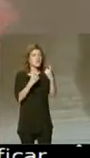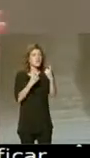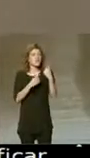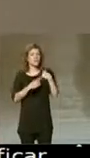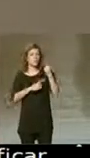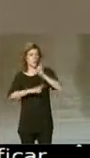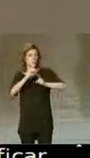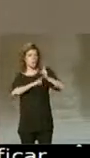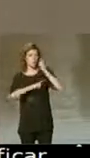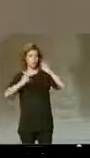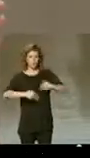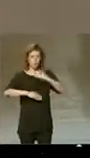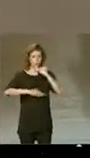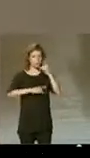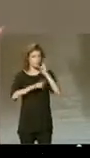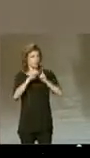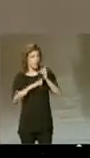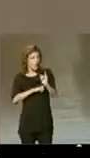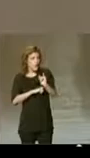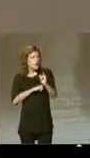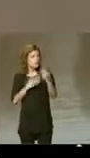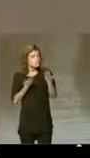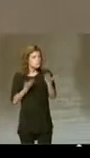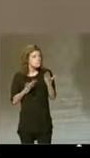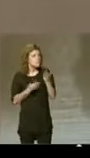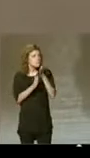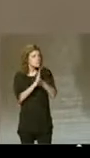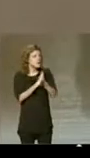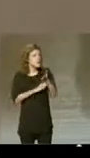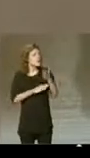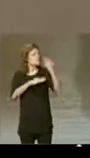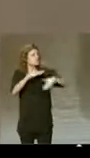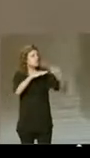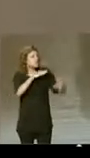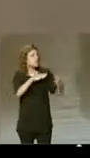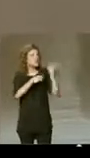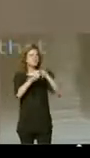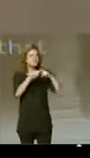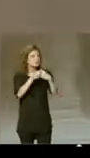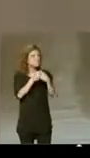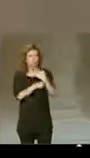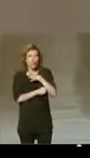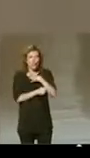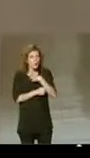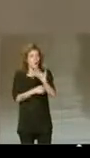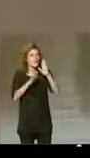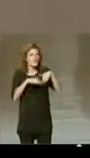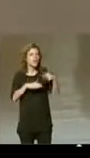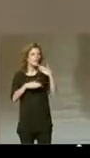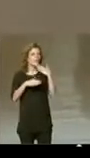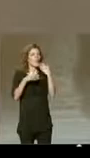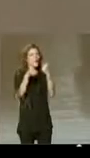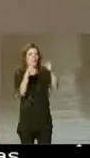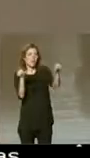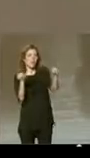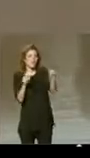established categories. This is someone with this or that impairment. We restrict their participation in this or that